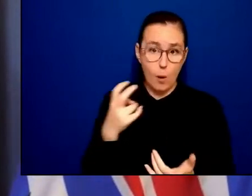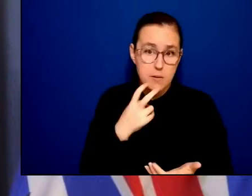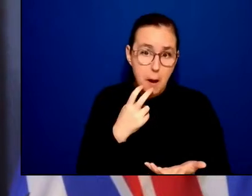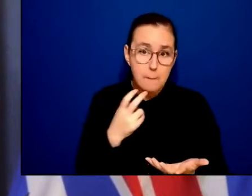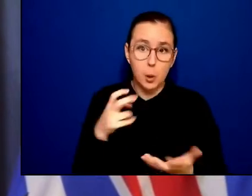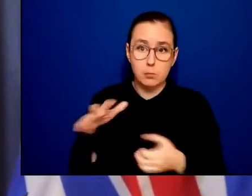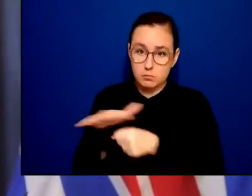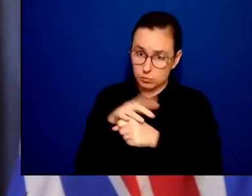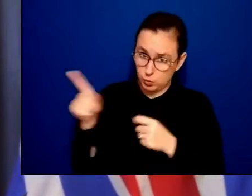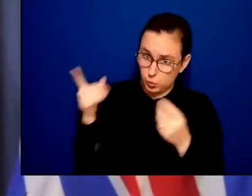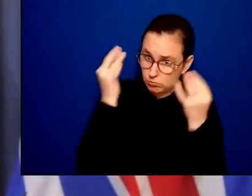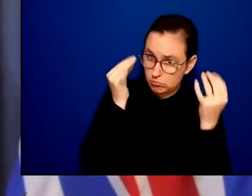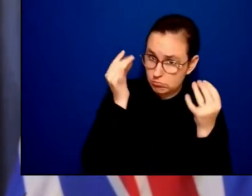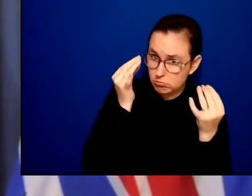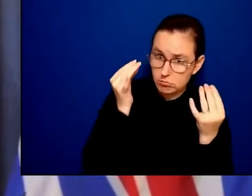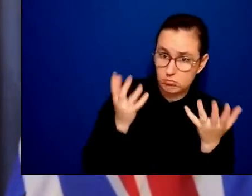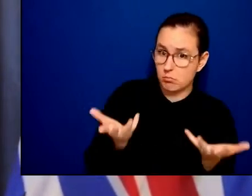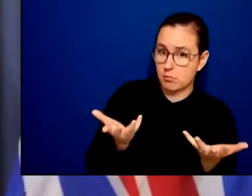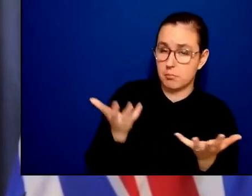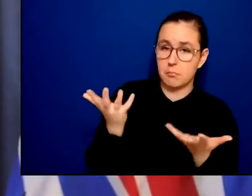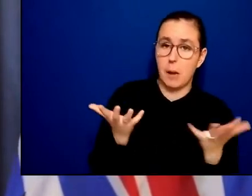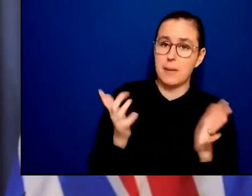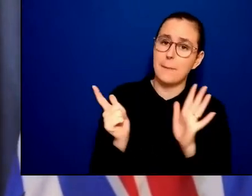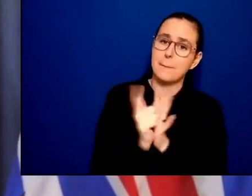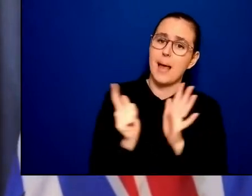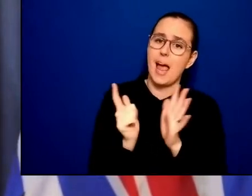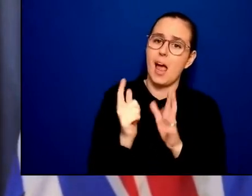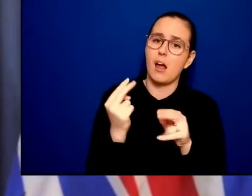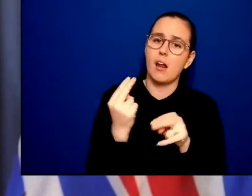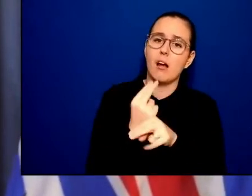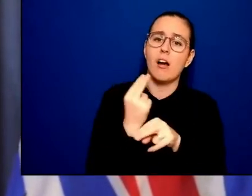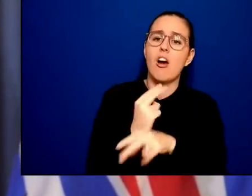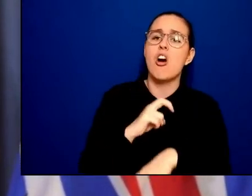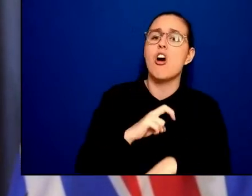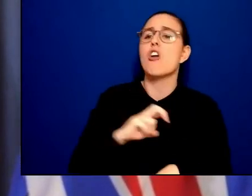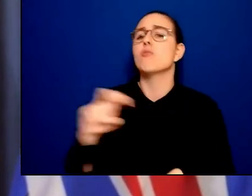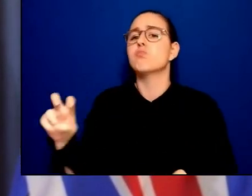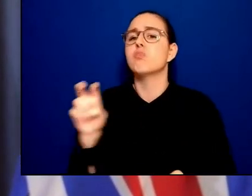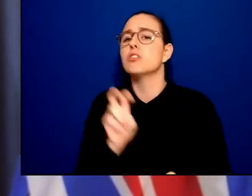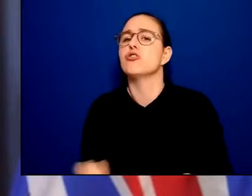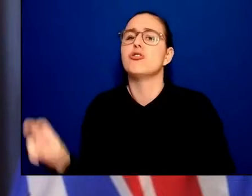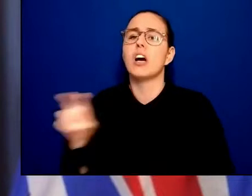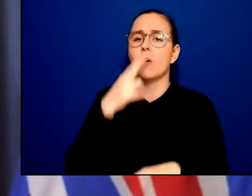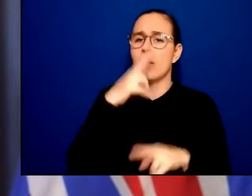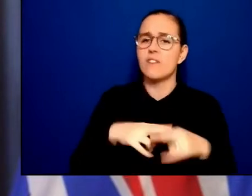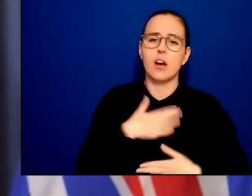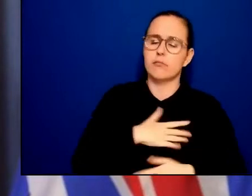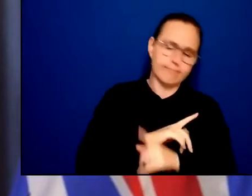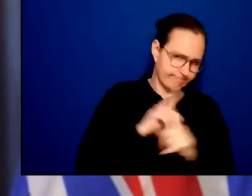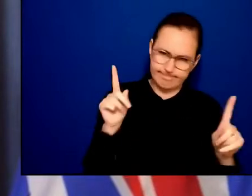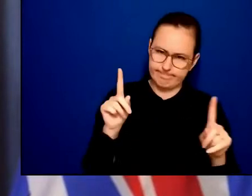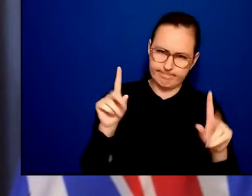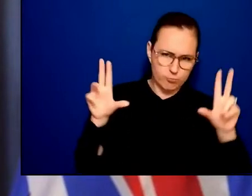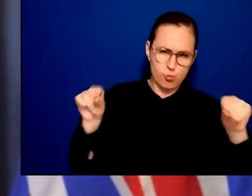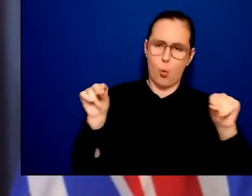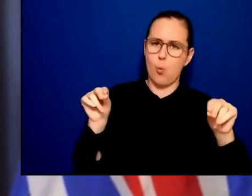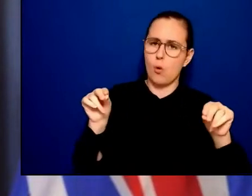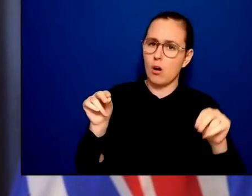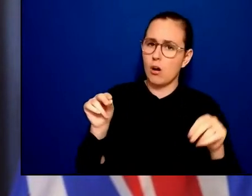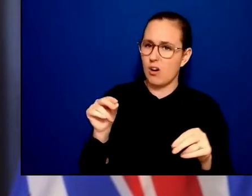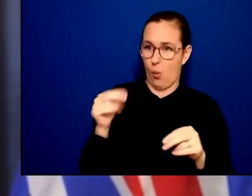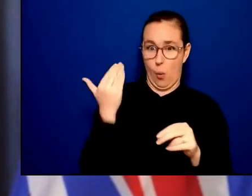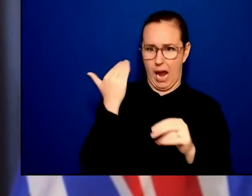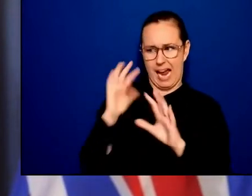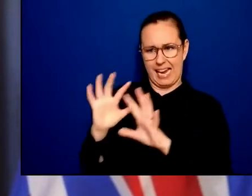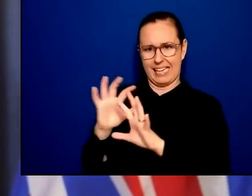once some of the roads get open, there will be an ability for trucks to move through to support supply chains? And